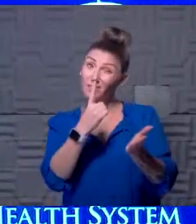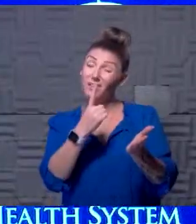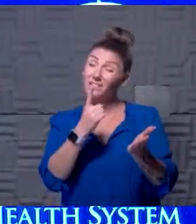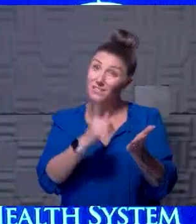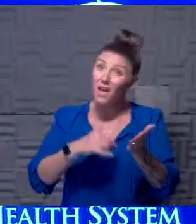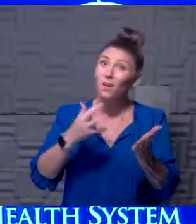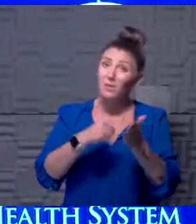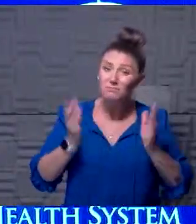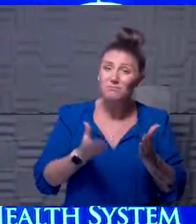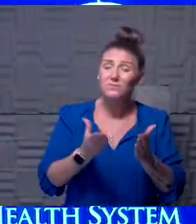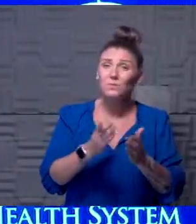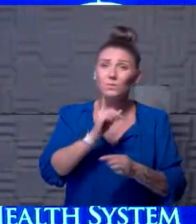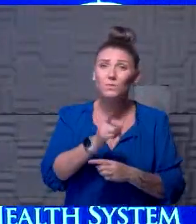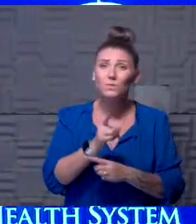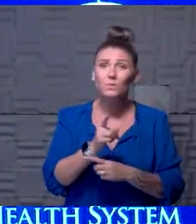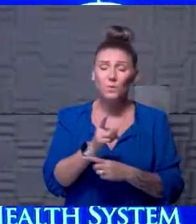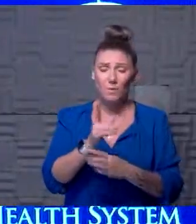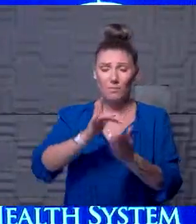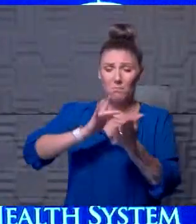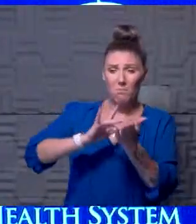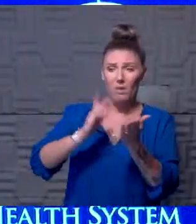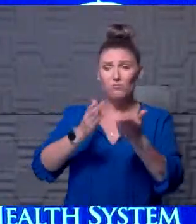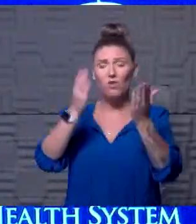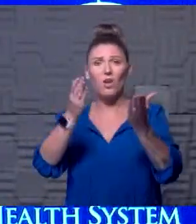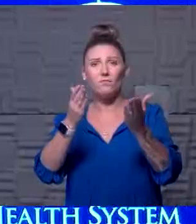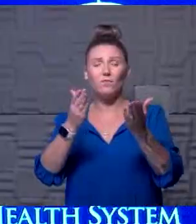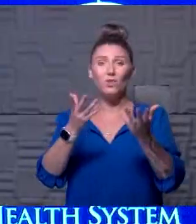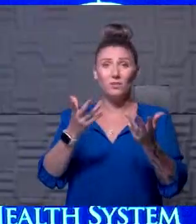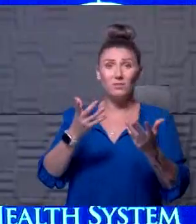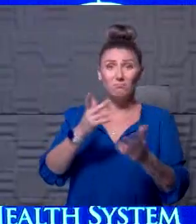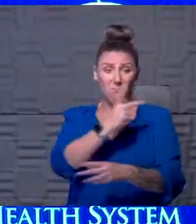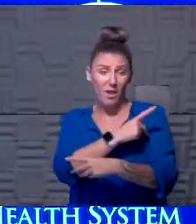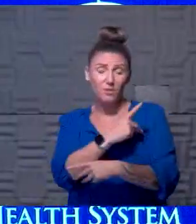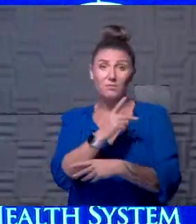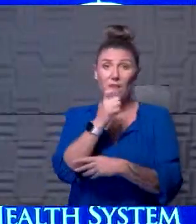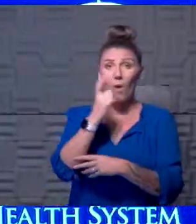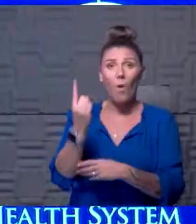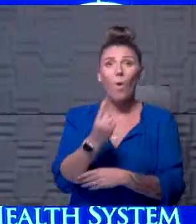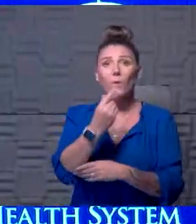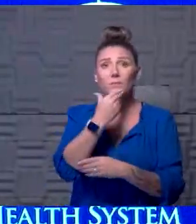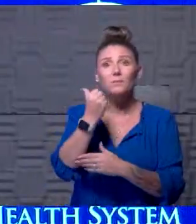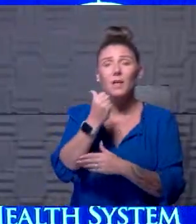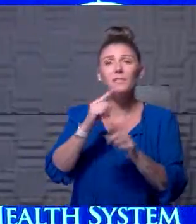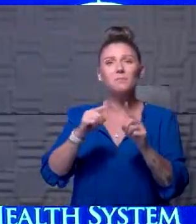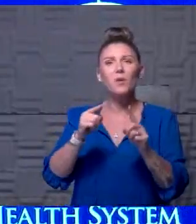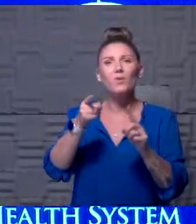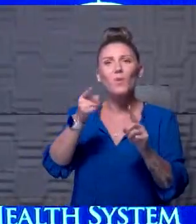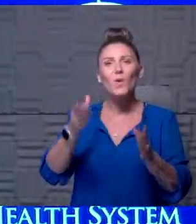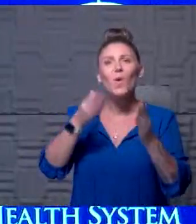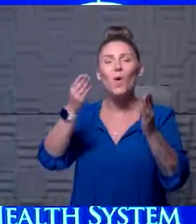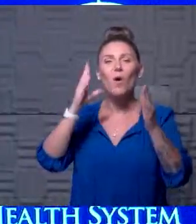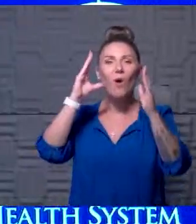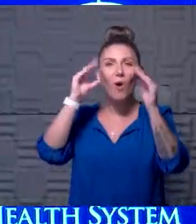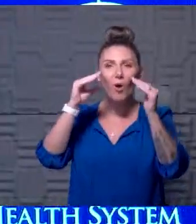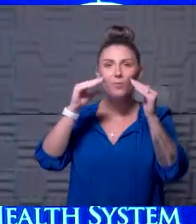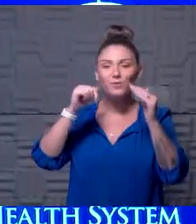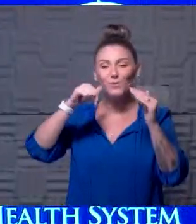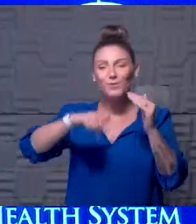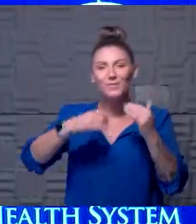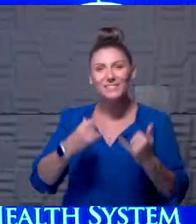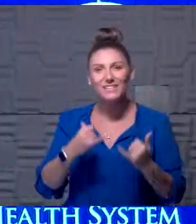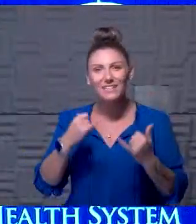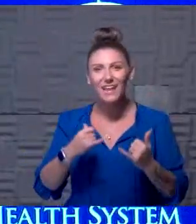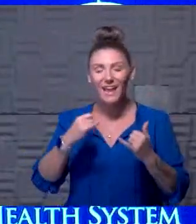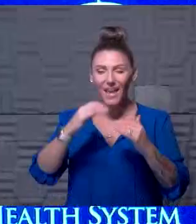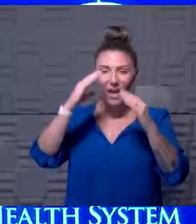true. In medicine, what we have to offer our patients isn't always the best, and sometimes what you have to offer is hope. And today's session is about hope,